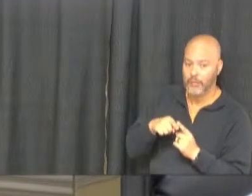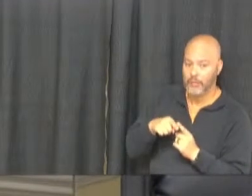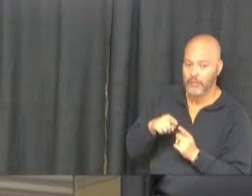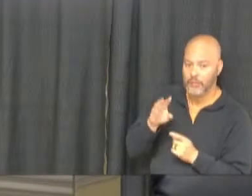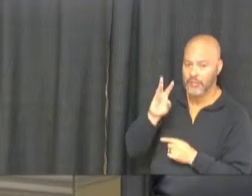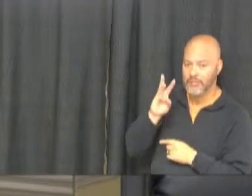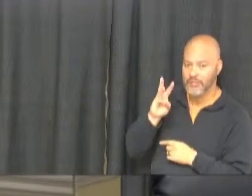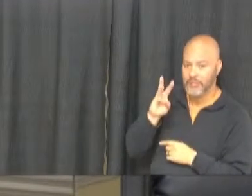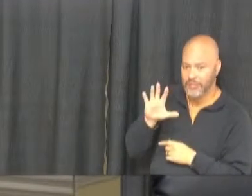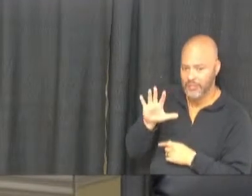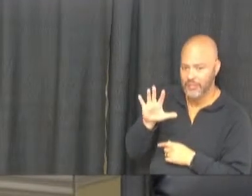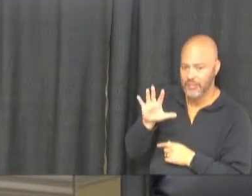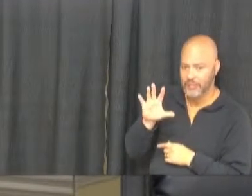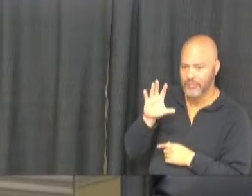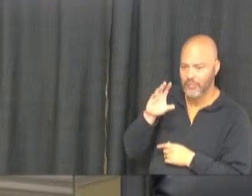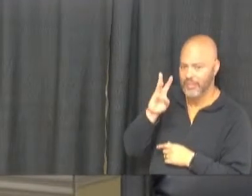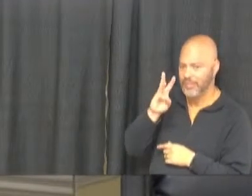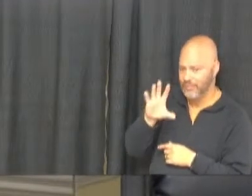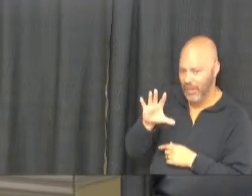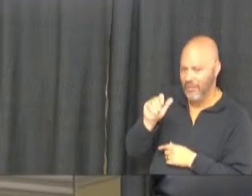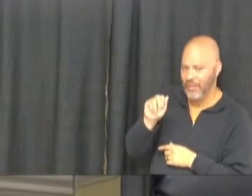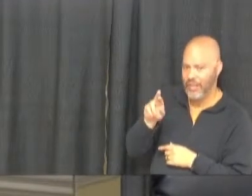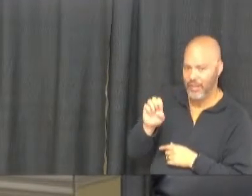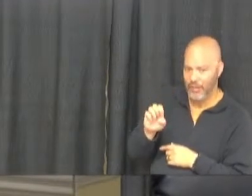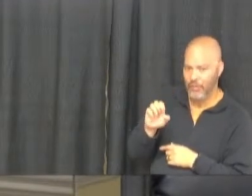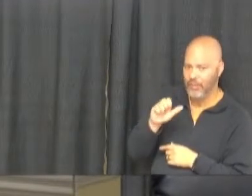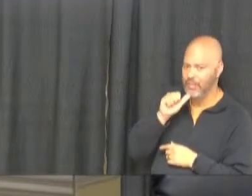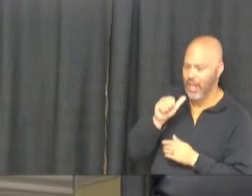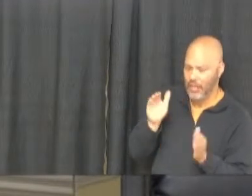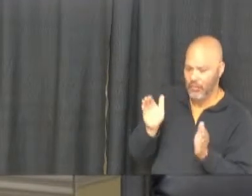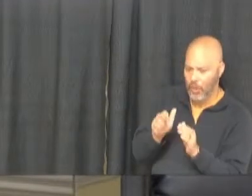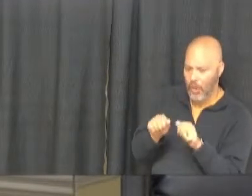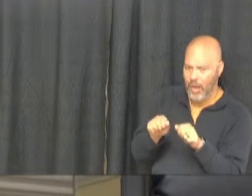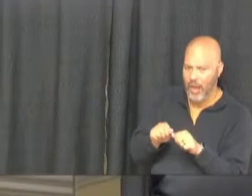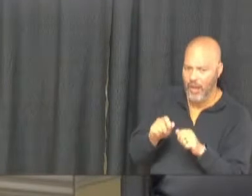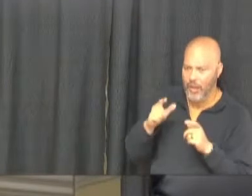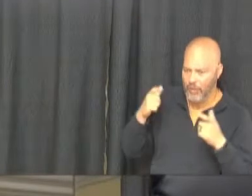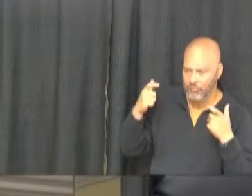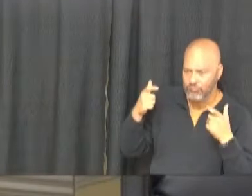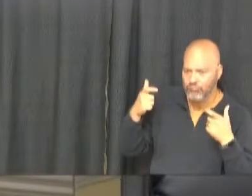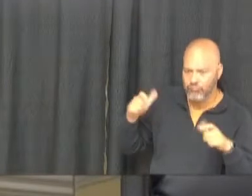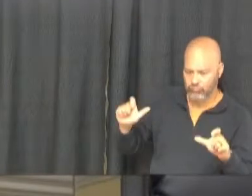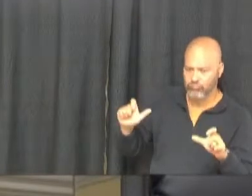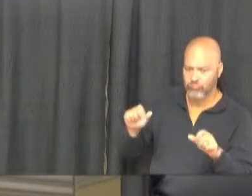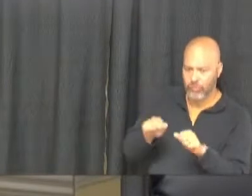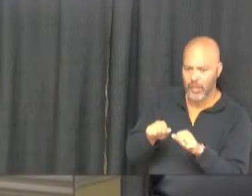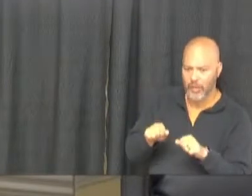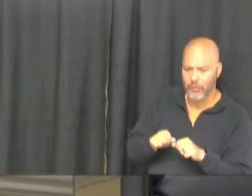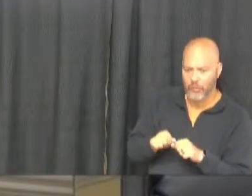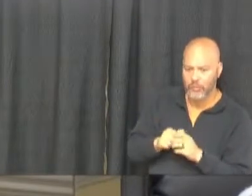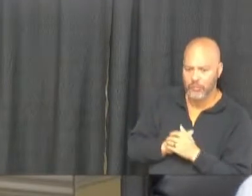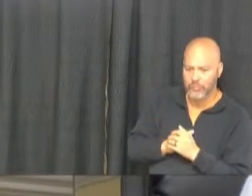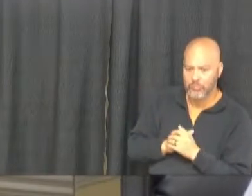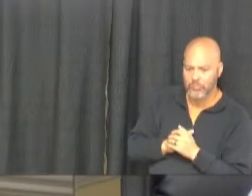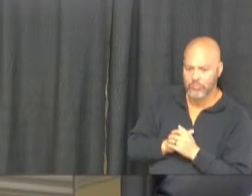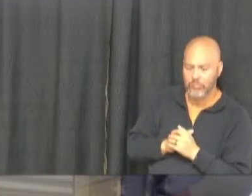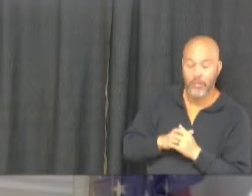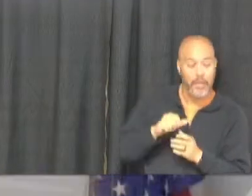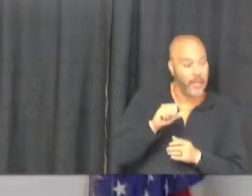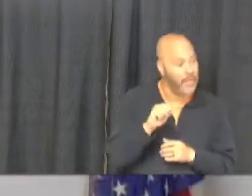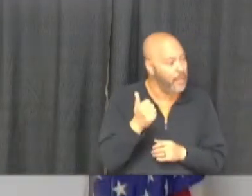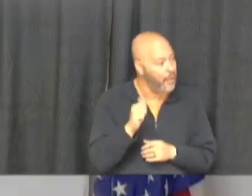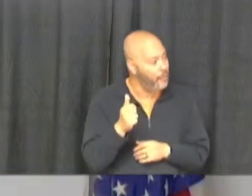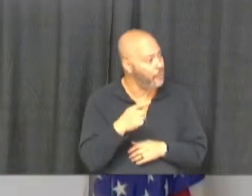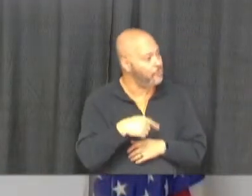actually 65 acres. So it's really not a small area. It's quite a bit of property. Anyone